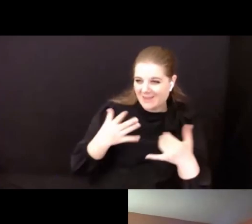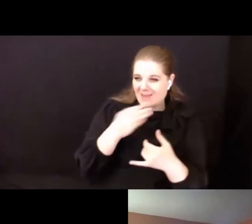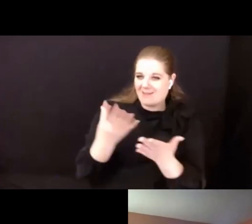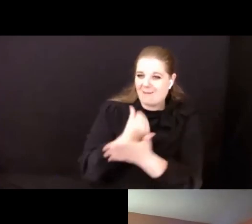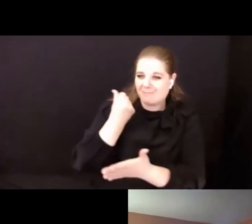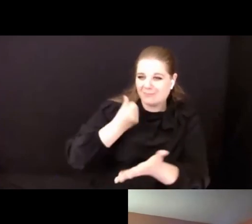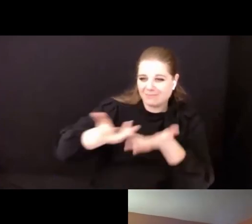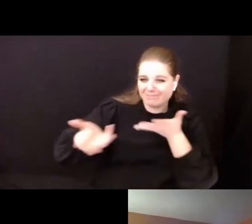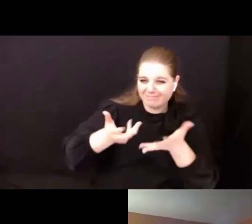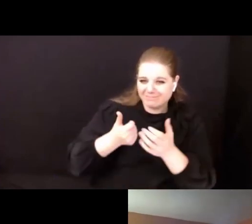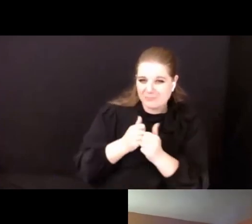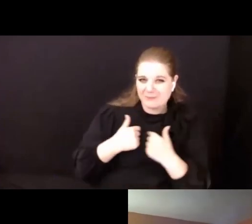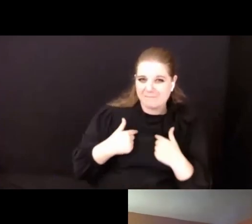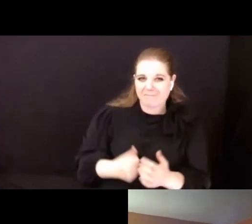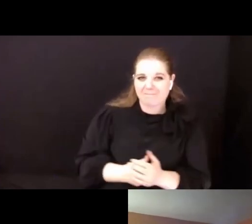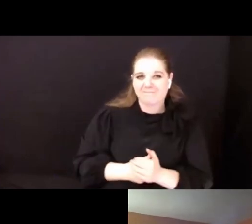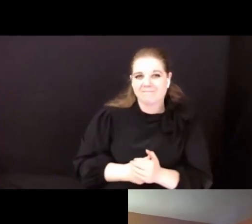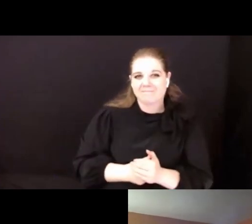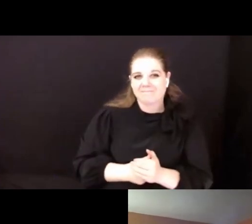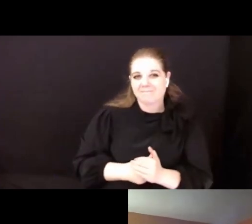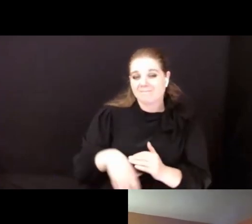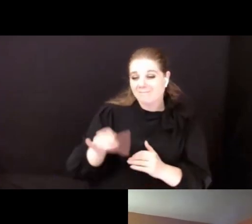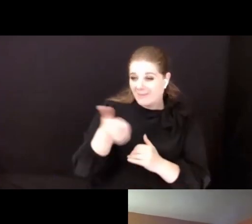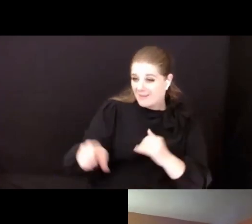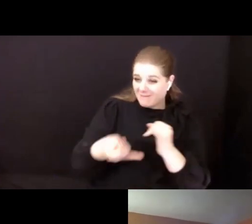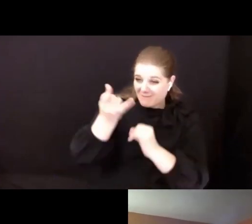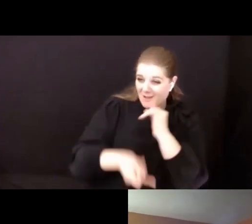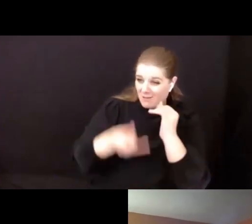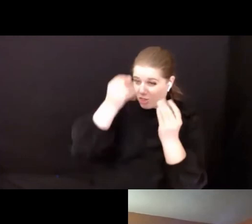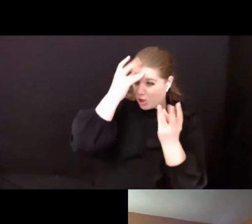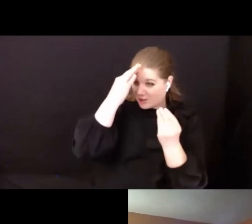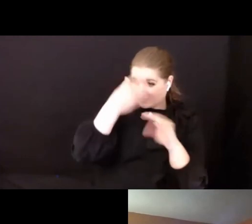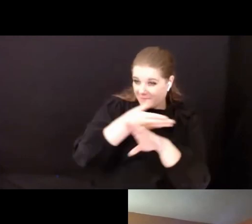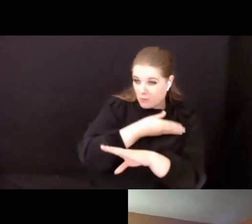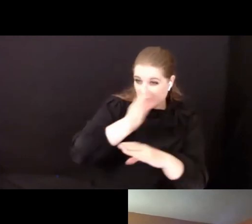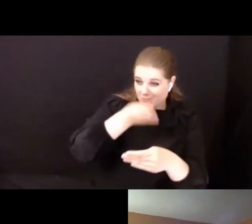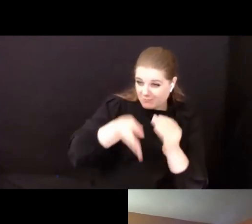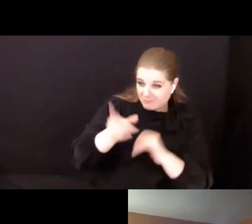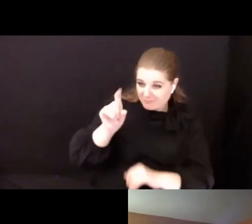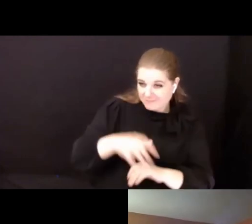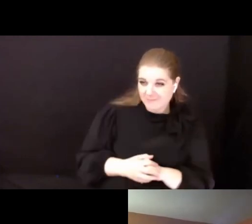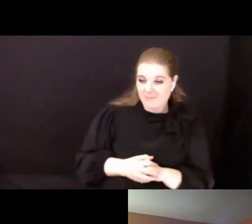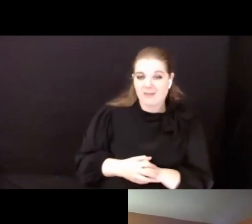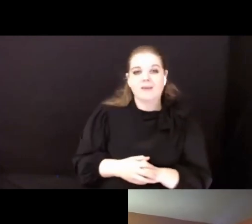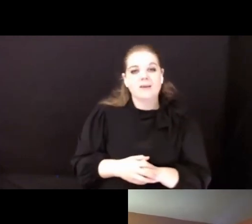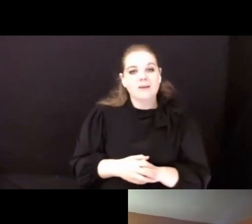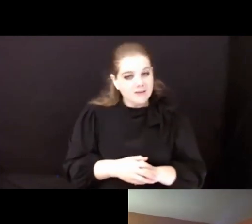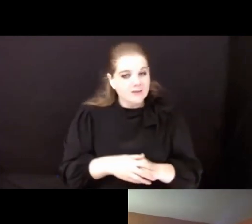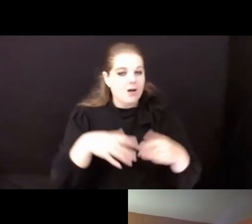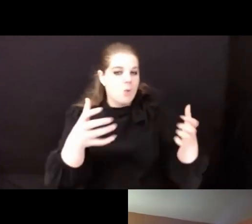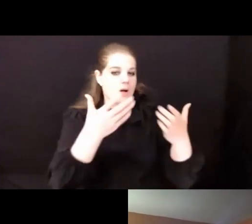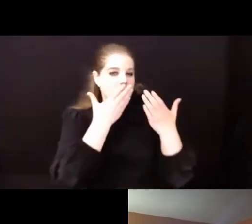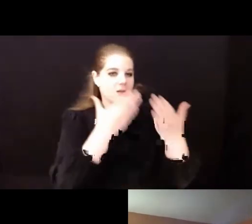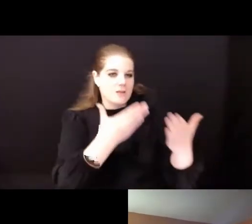conversation. And any final thoughts before we wrap up? Well, I want to thank you,